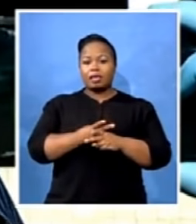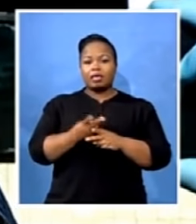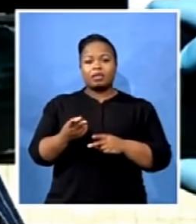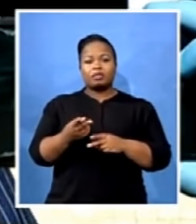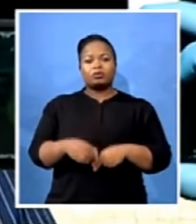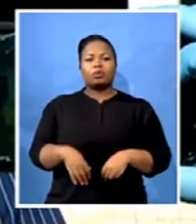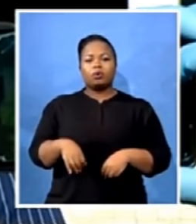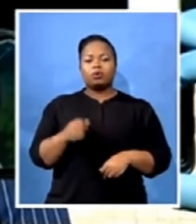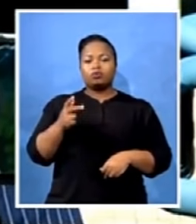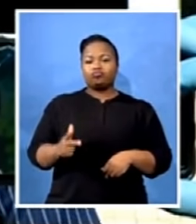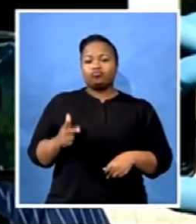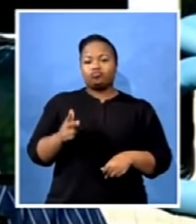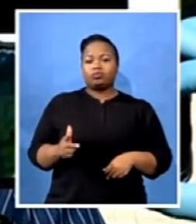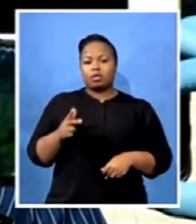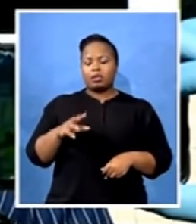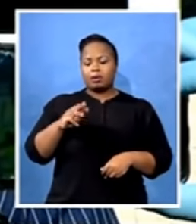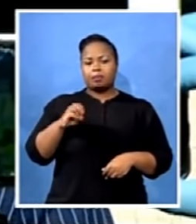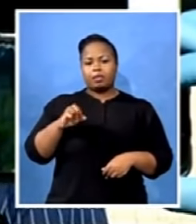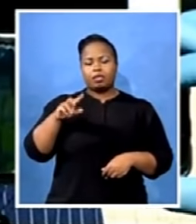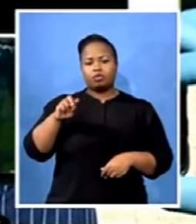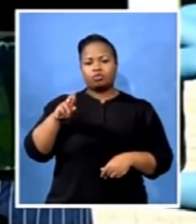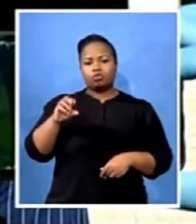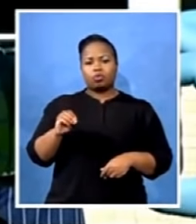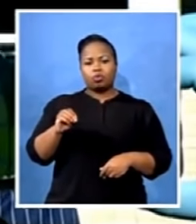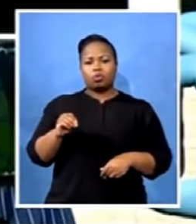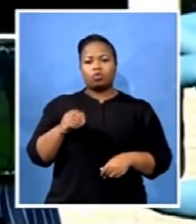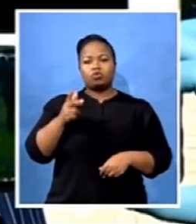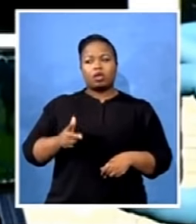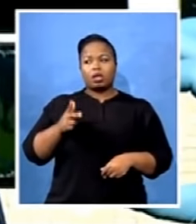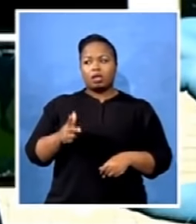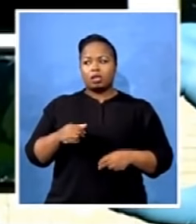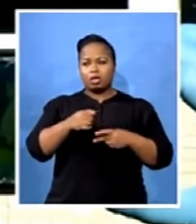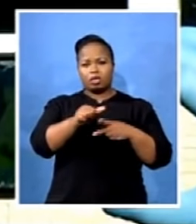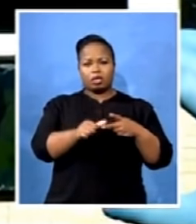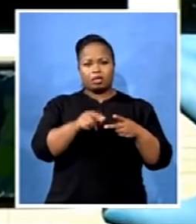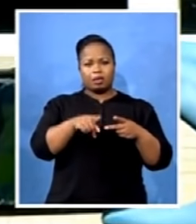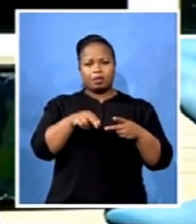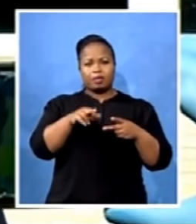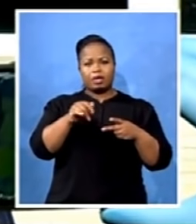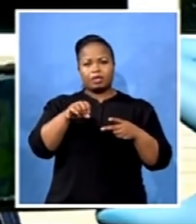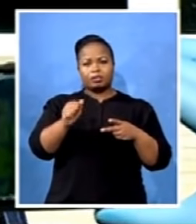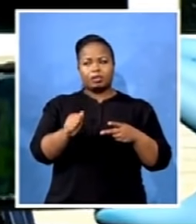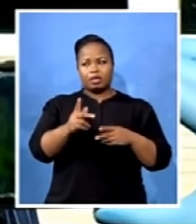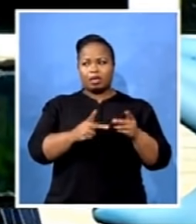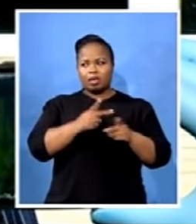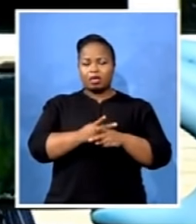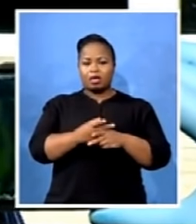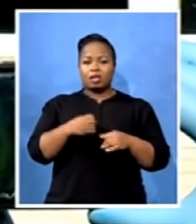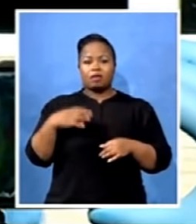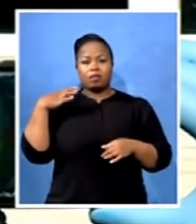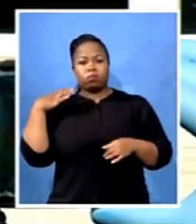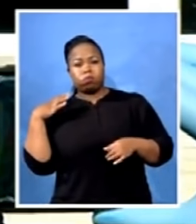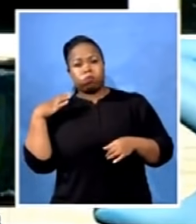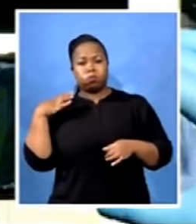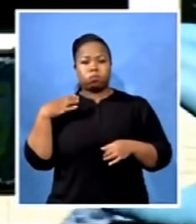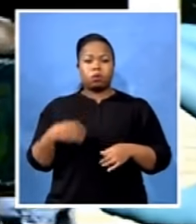Metro Rail and the Underprasa is also faced with a mammoth of task. And what it means is that good elements